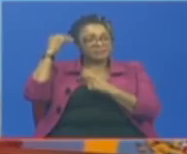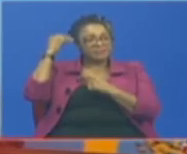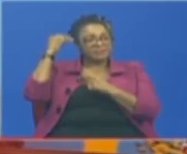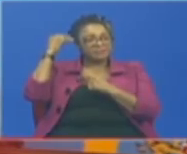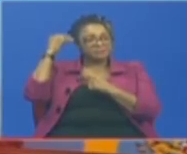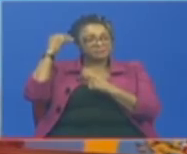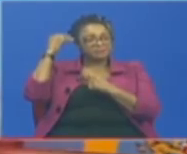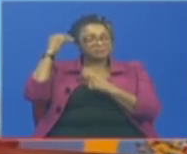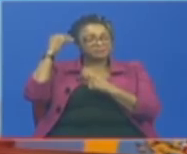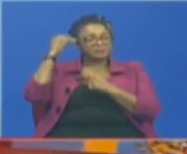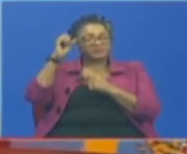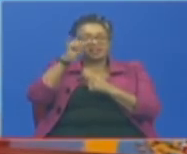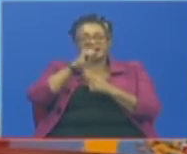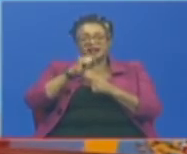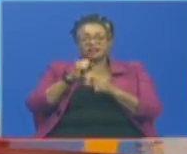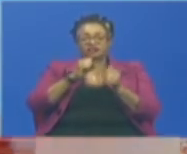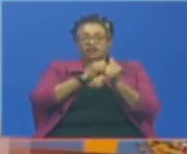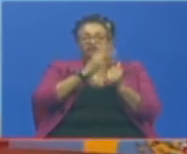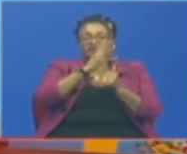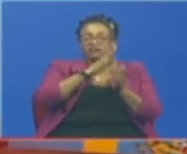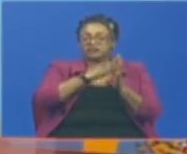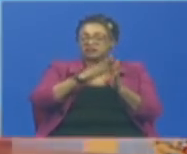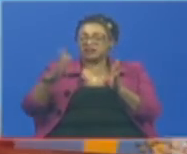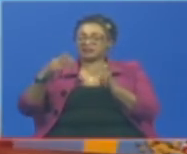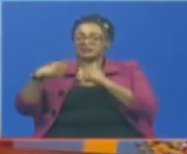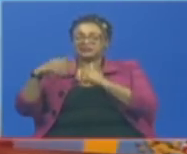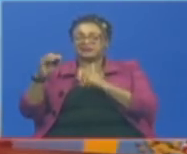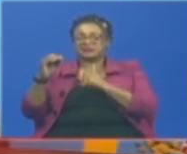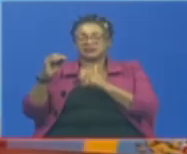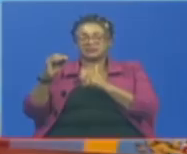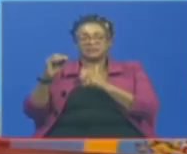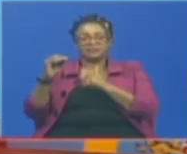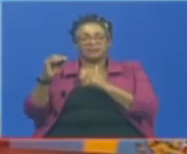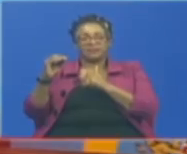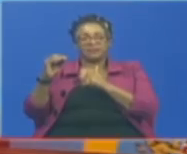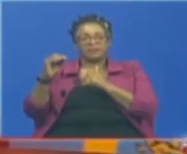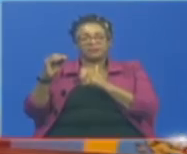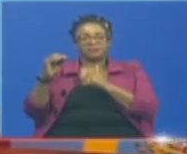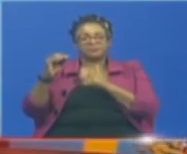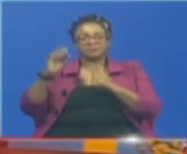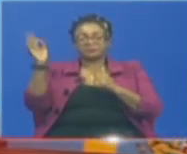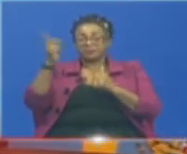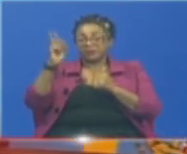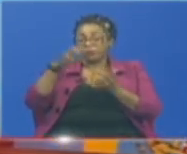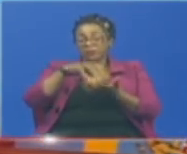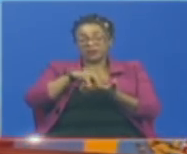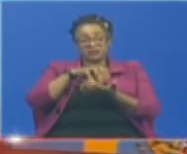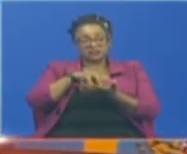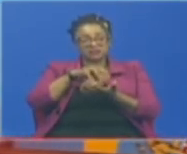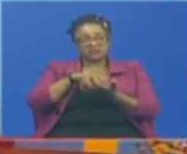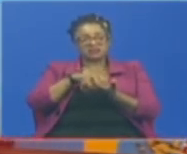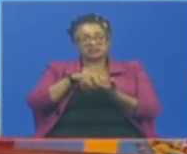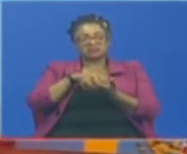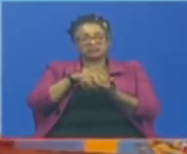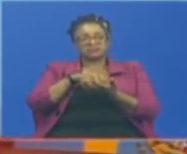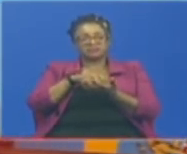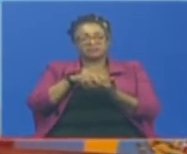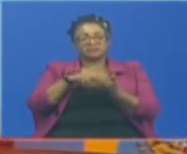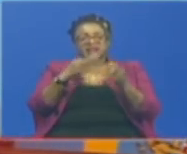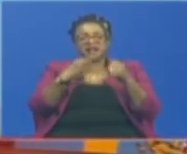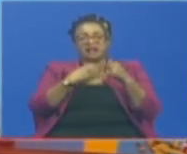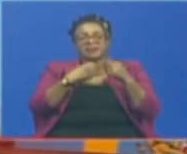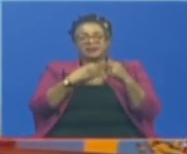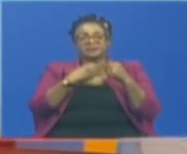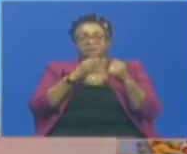They are aged between 14 and 60 years. The Nairobi cases are spread between Kibera